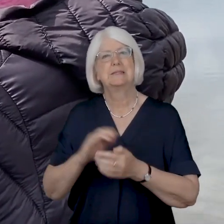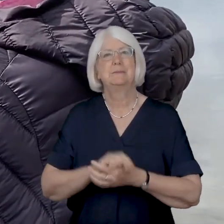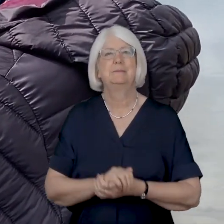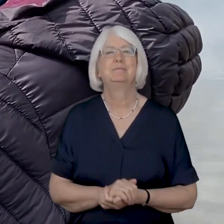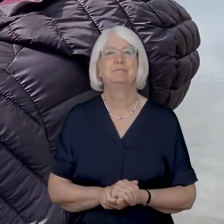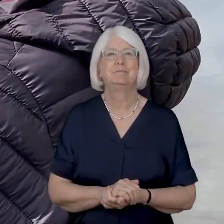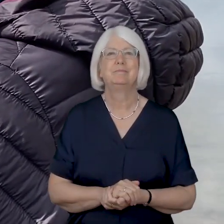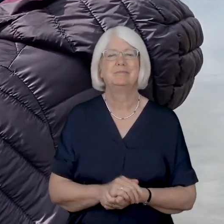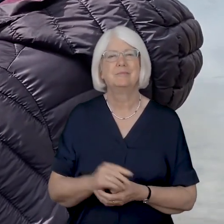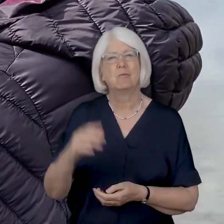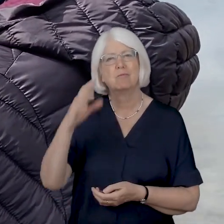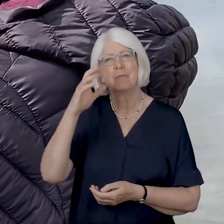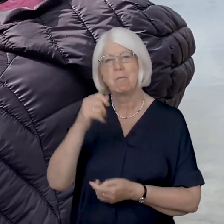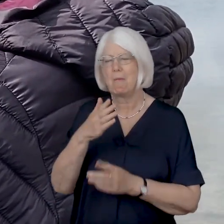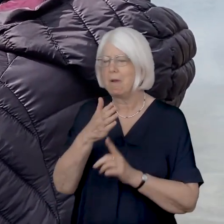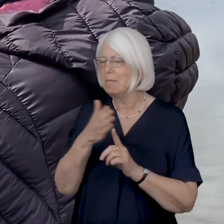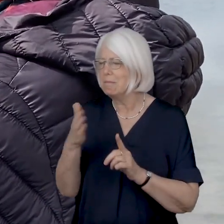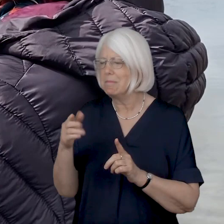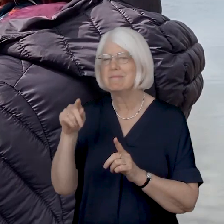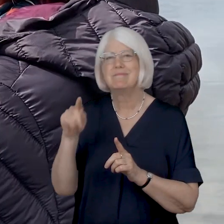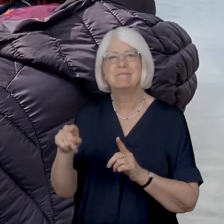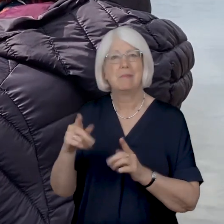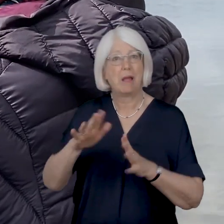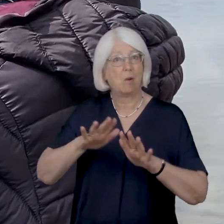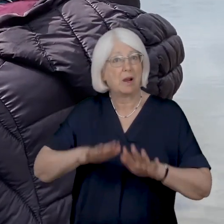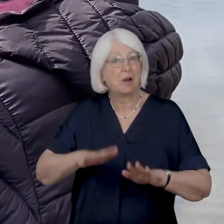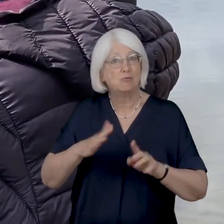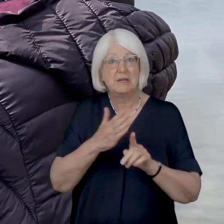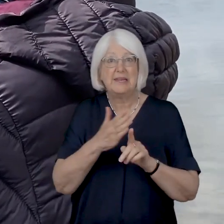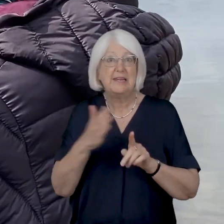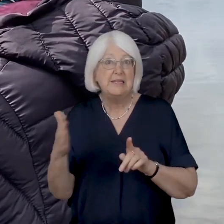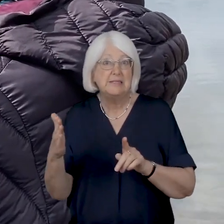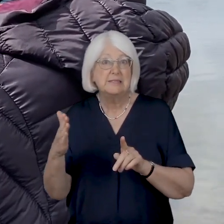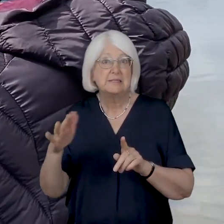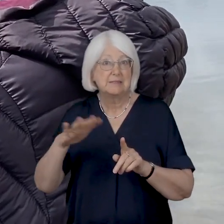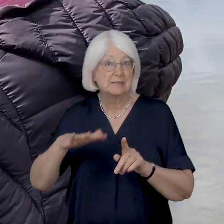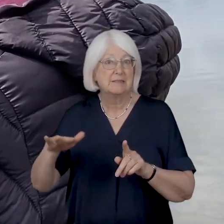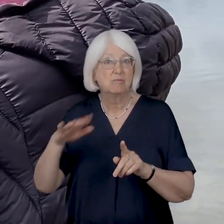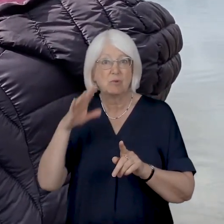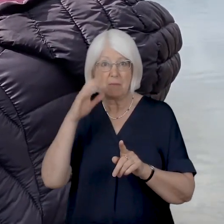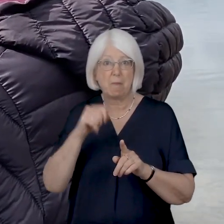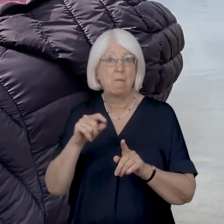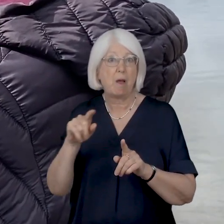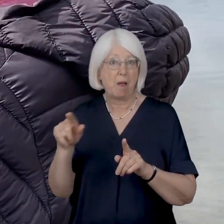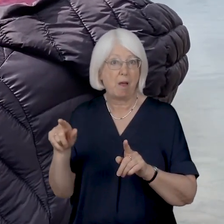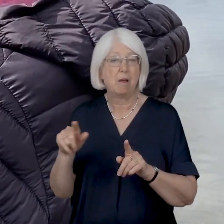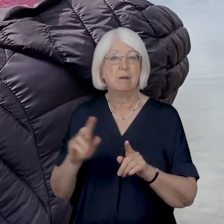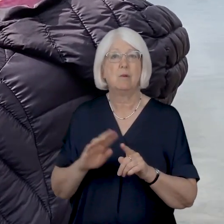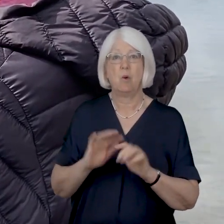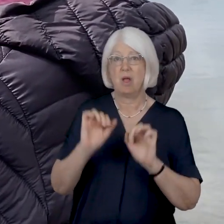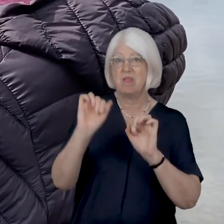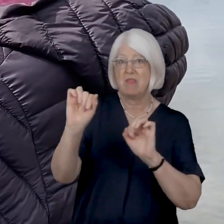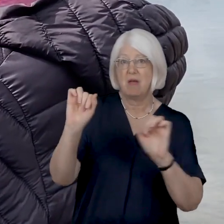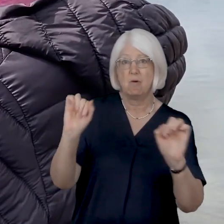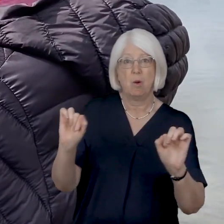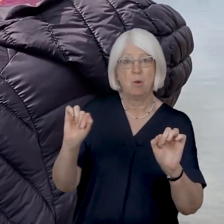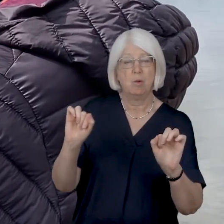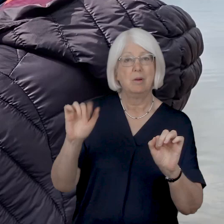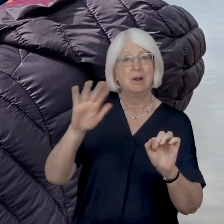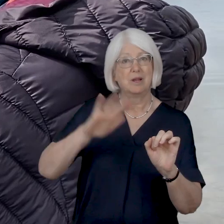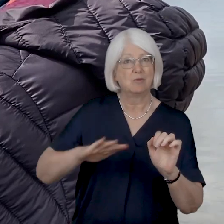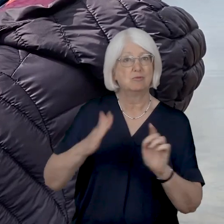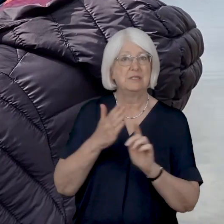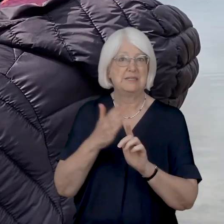We remember those living in the east of our country and the east of their own countries.